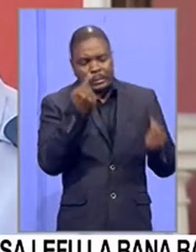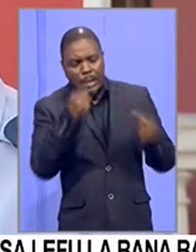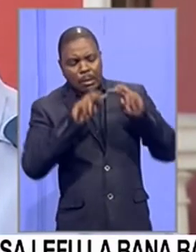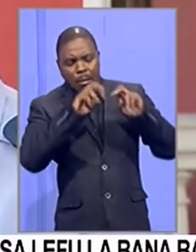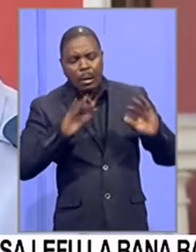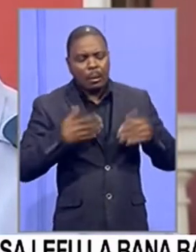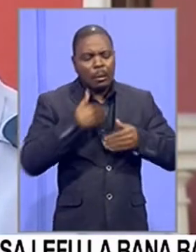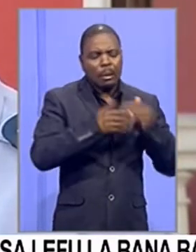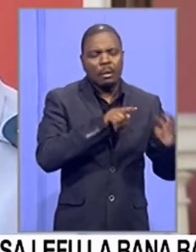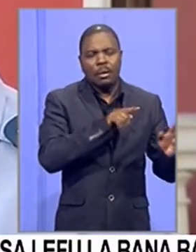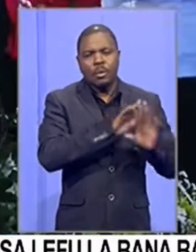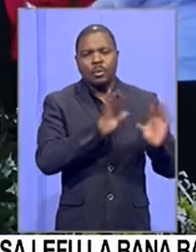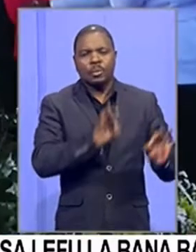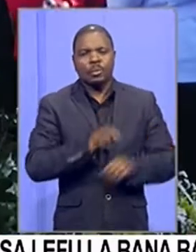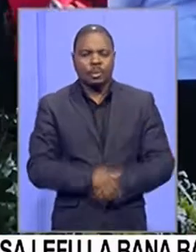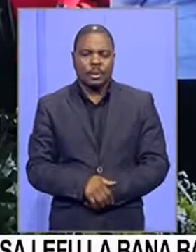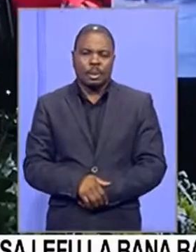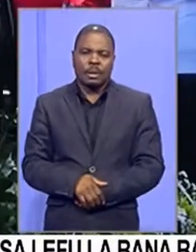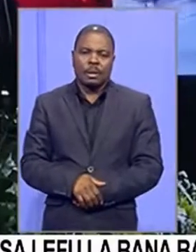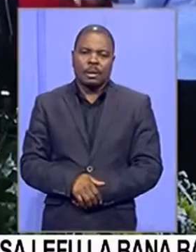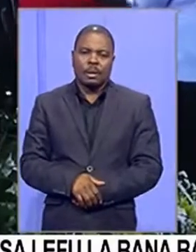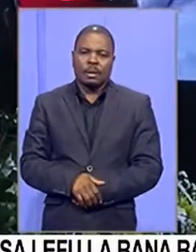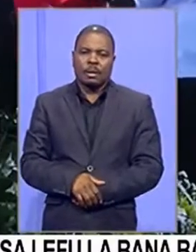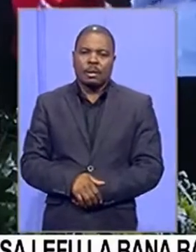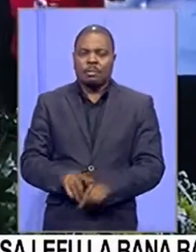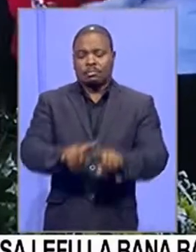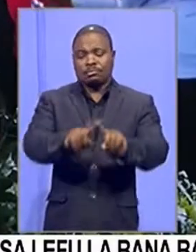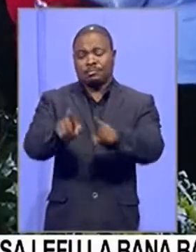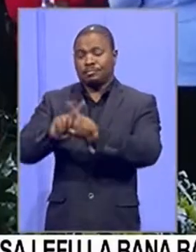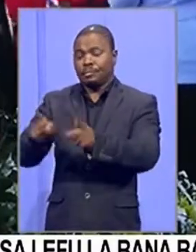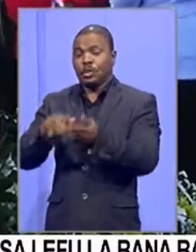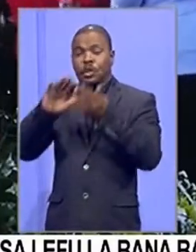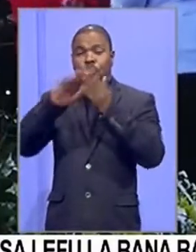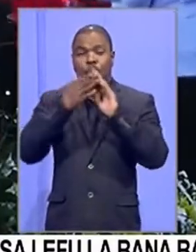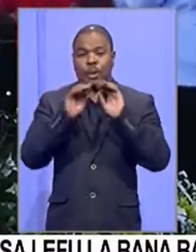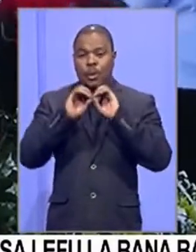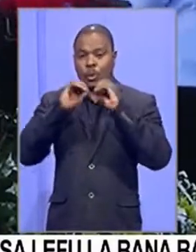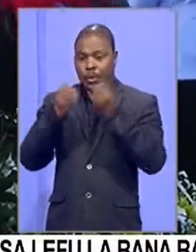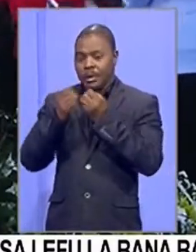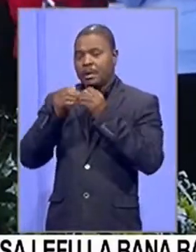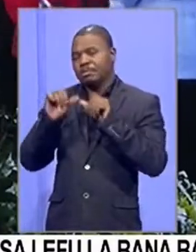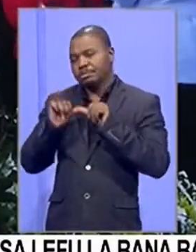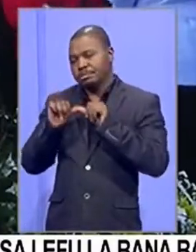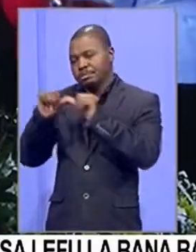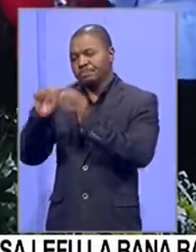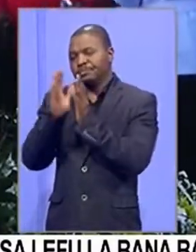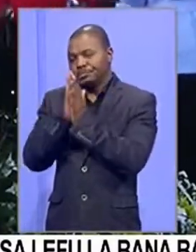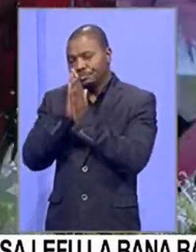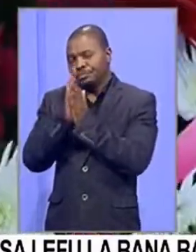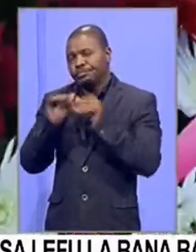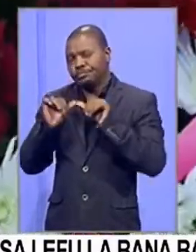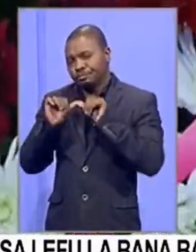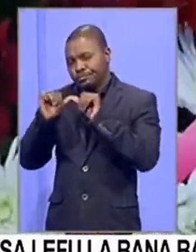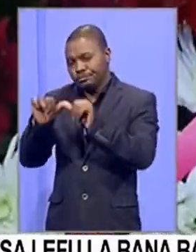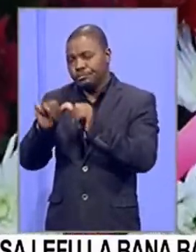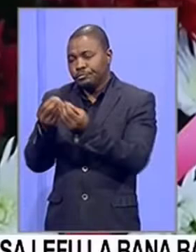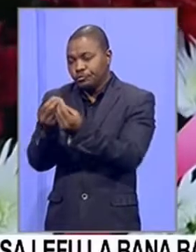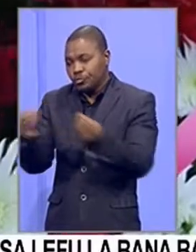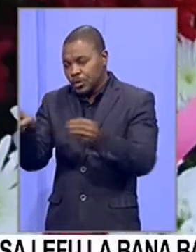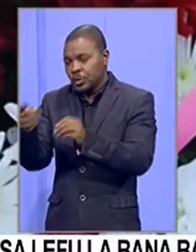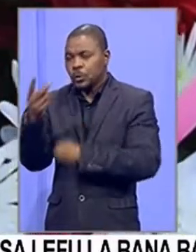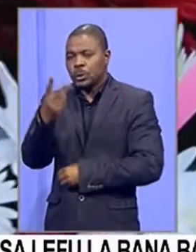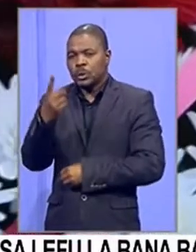that are currently underway. Mekgatlo e fapaneng ya baahi e ntse tswela pele ka ditshebeletso tsa thapelo ya ho hlompha bana